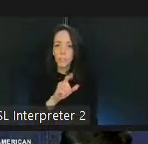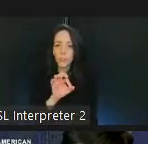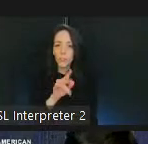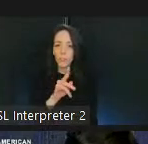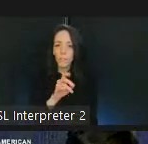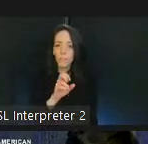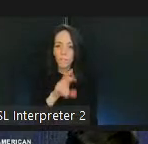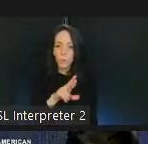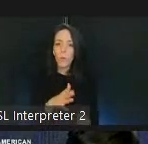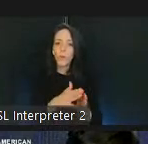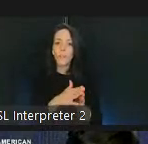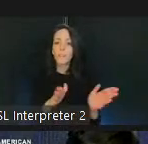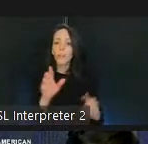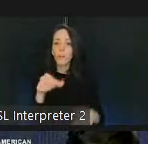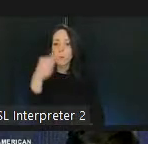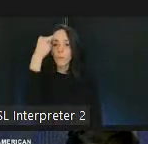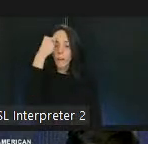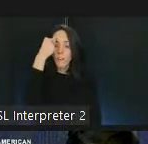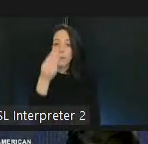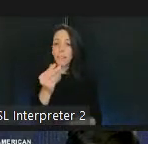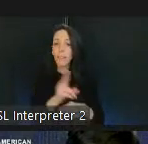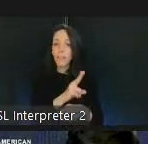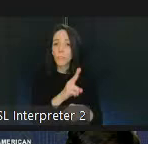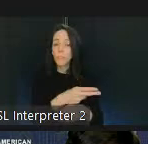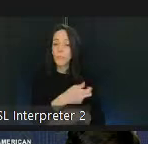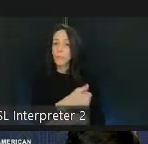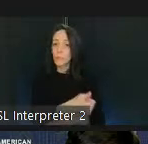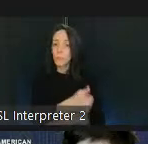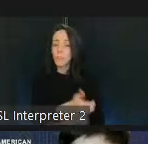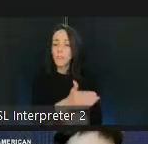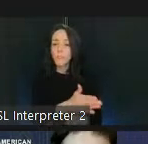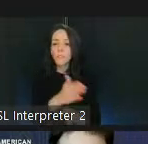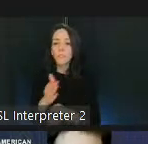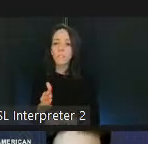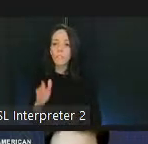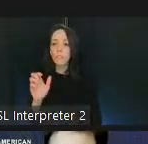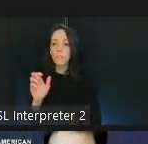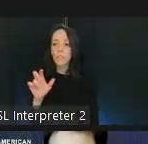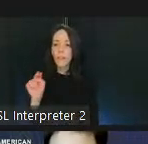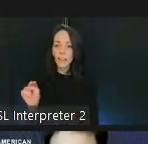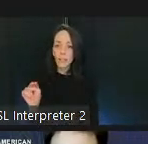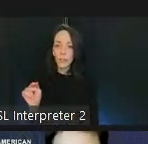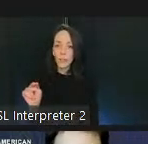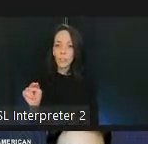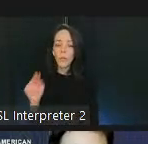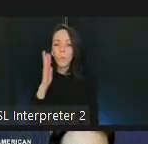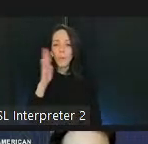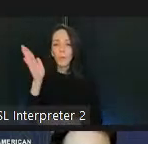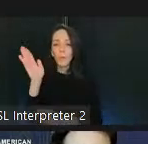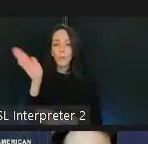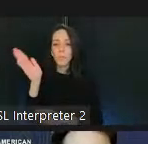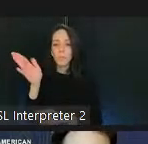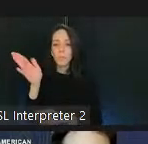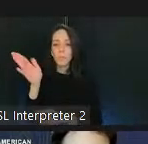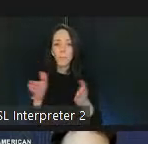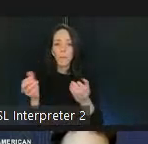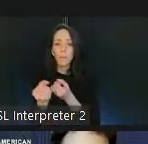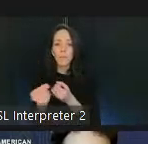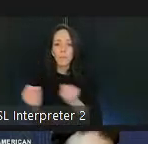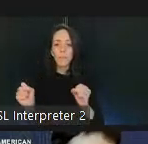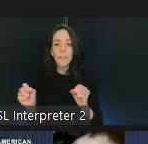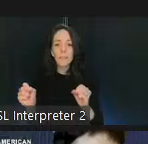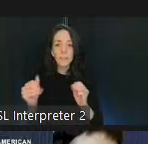government and land use and transportation. Aaron Cowler will present the public safety and